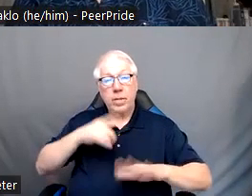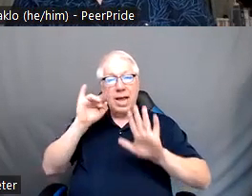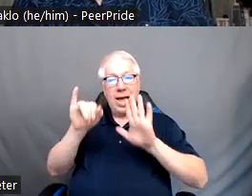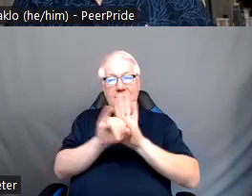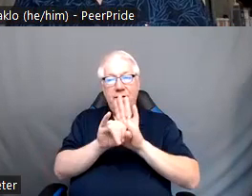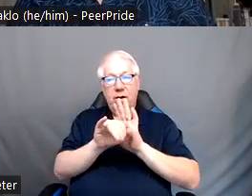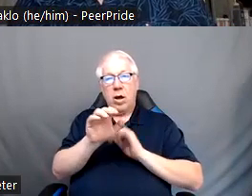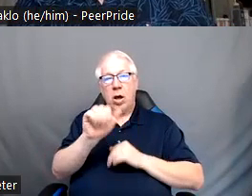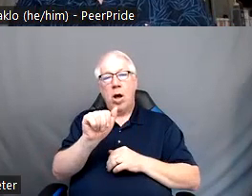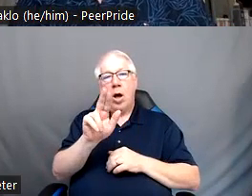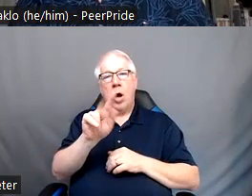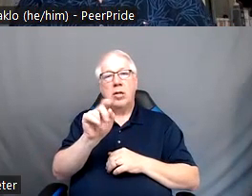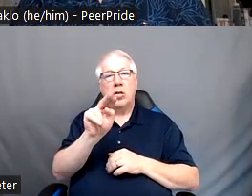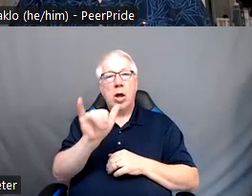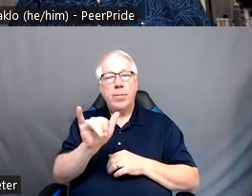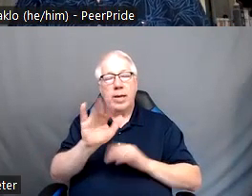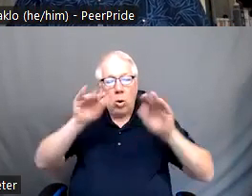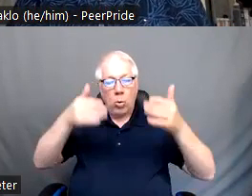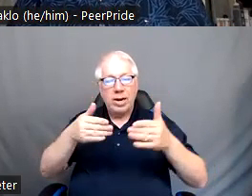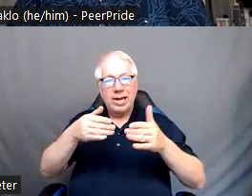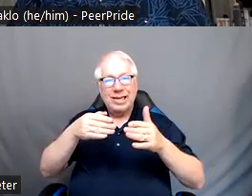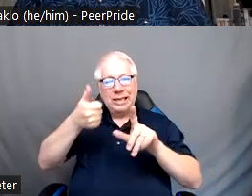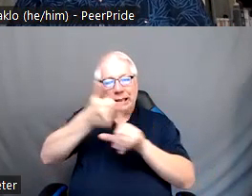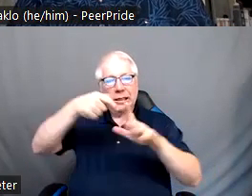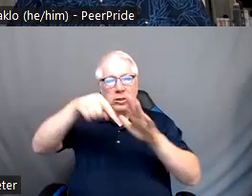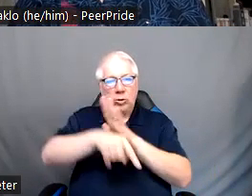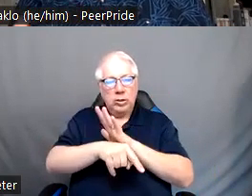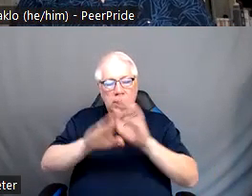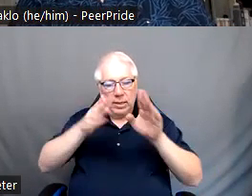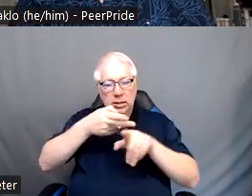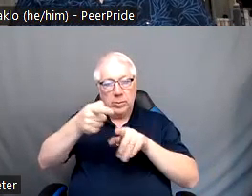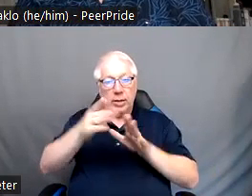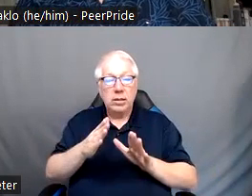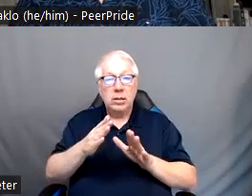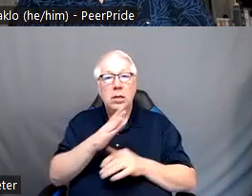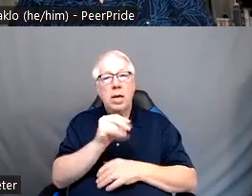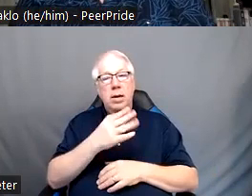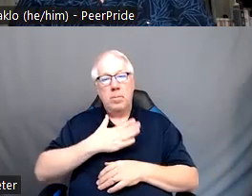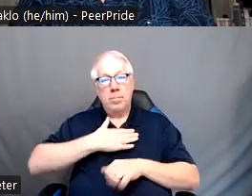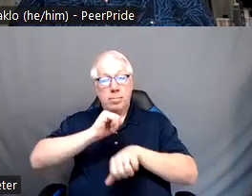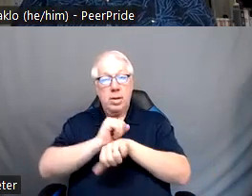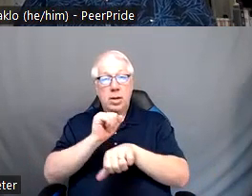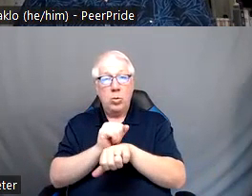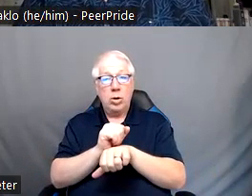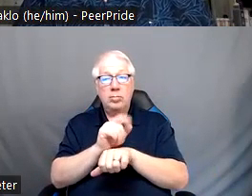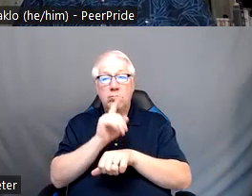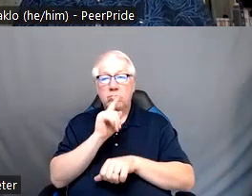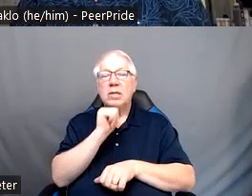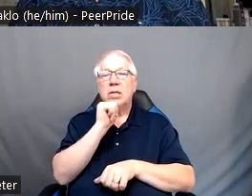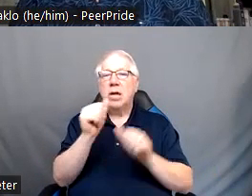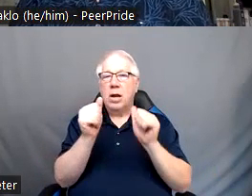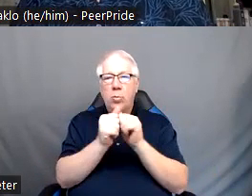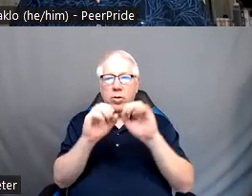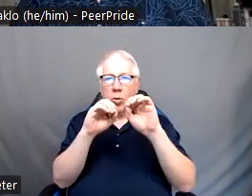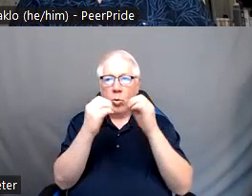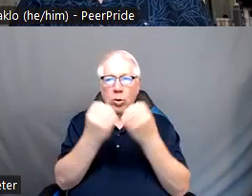autonomy oriented suicidologist professionally. And a lot of the work that I do is actually not with organizations